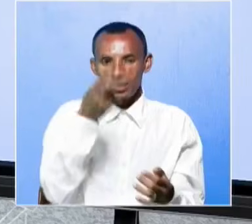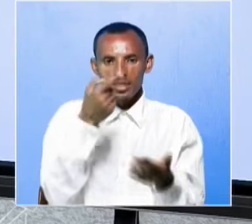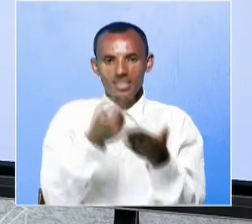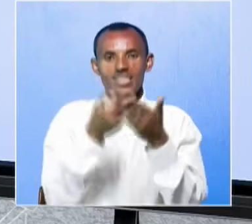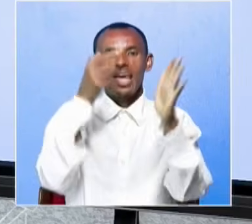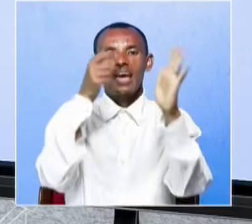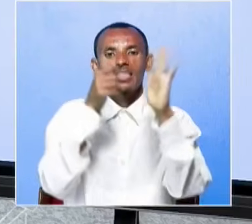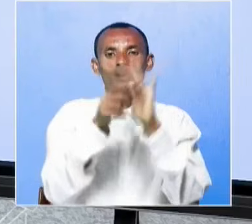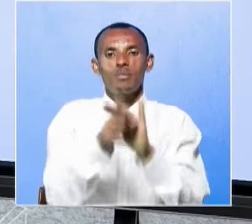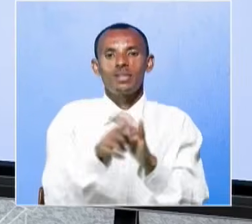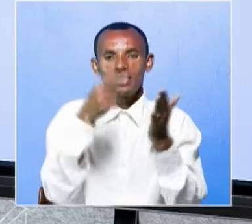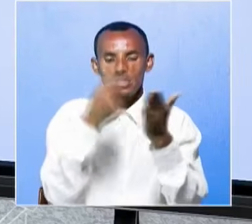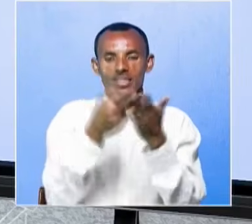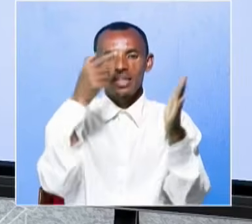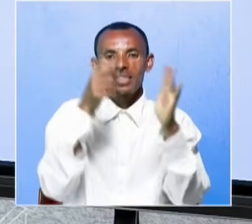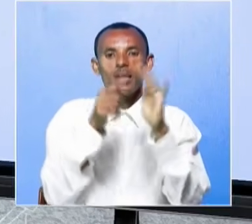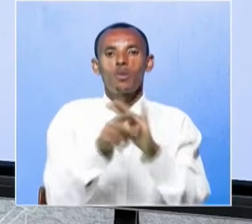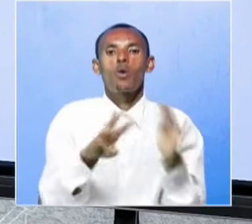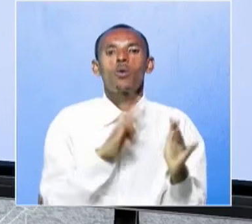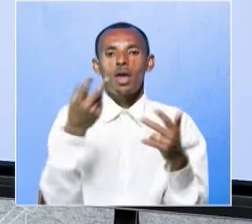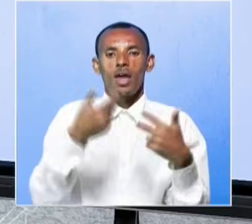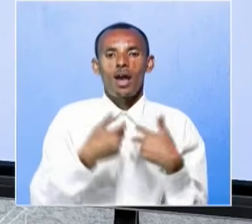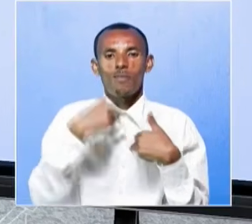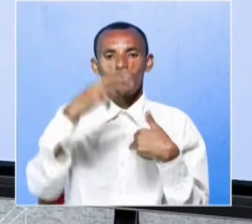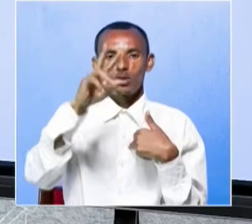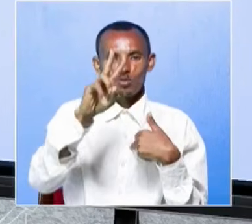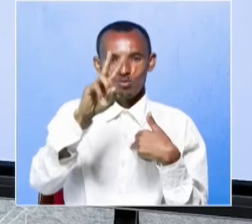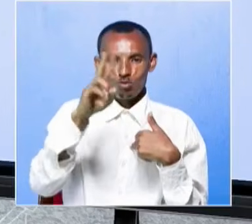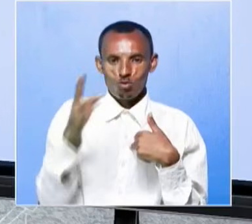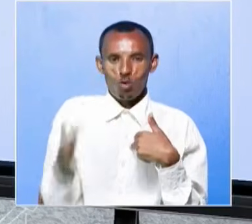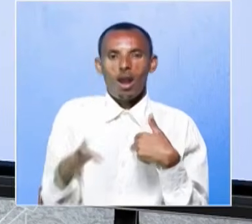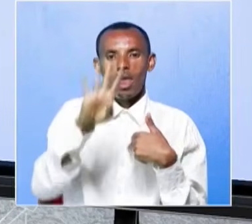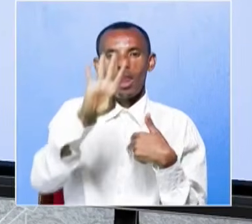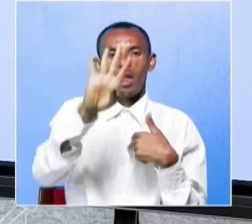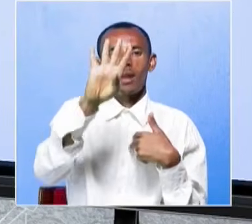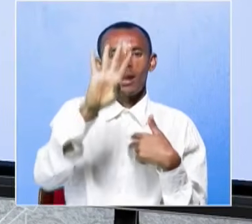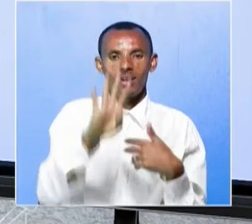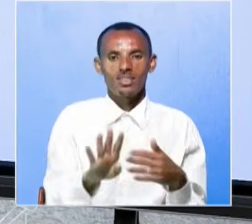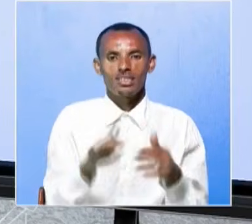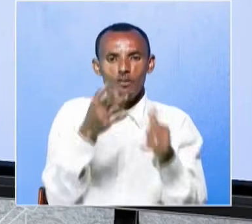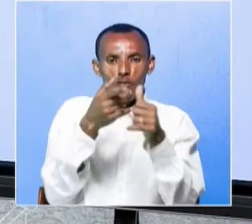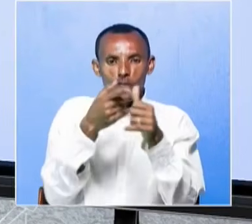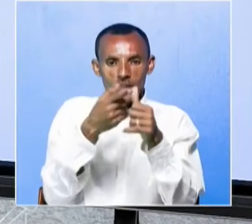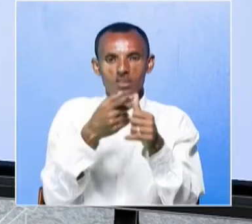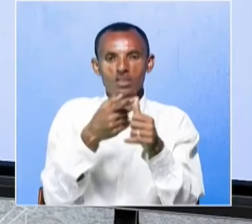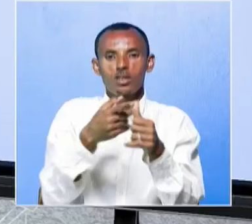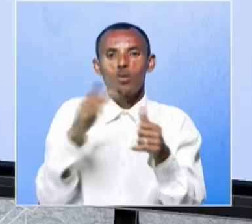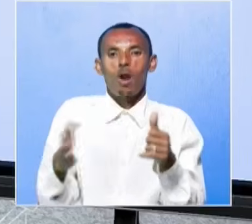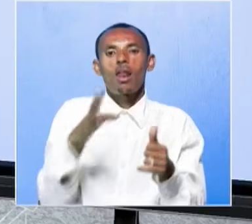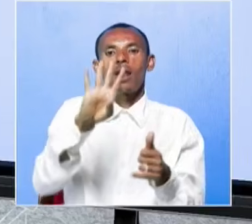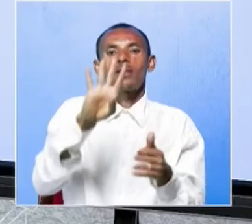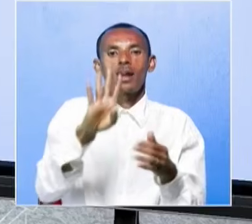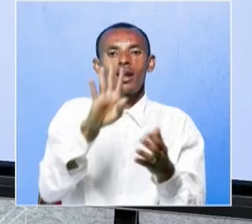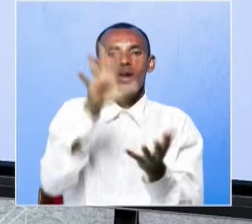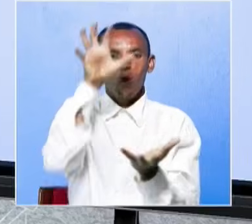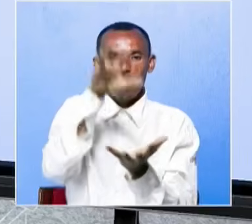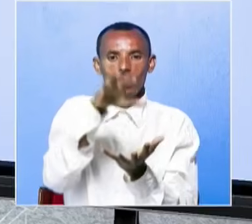example, in this example we have two quadrilaterals. Okay, the first quadrilateral